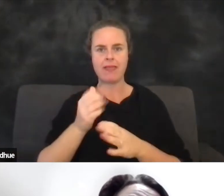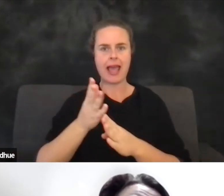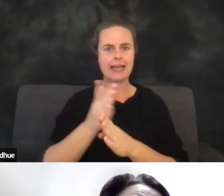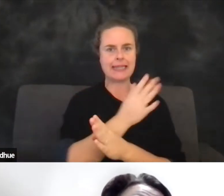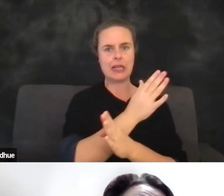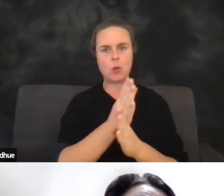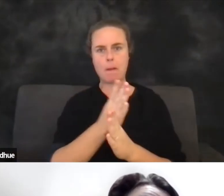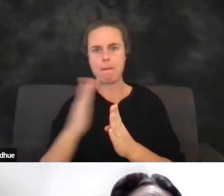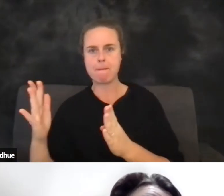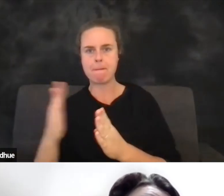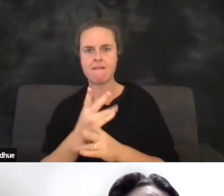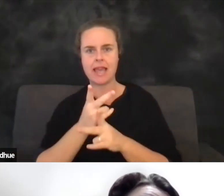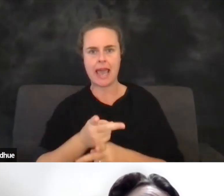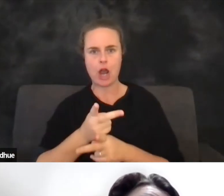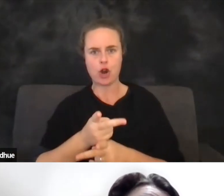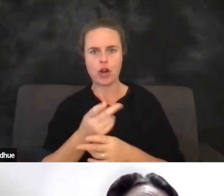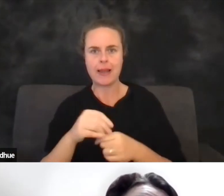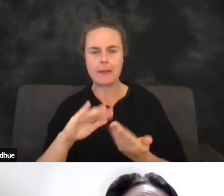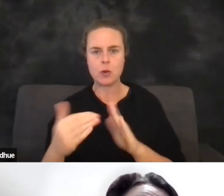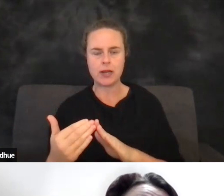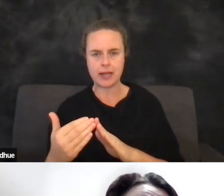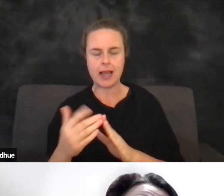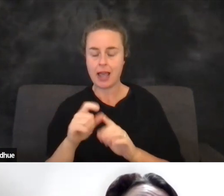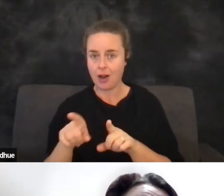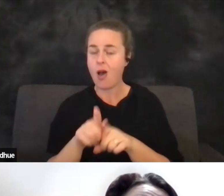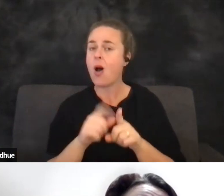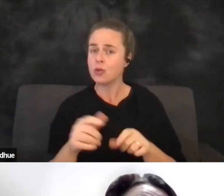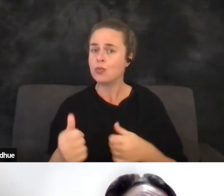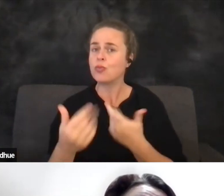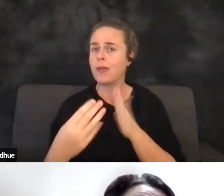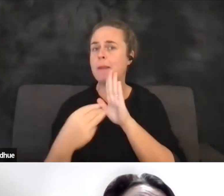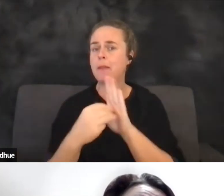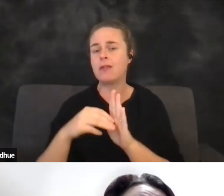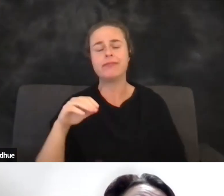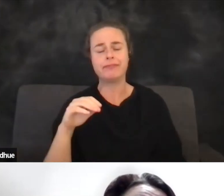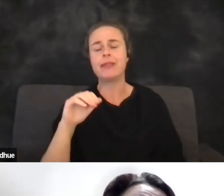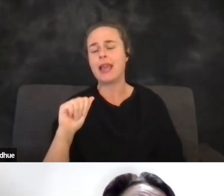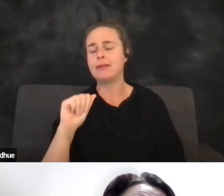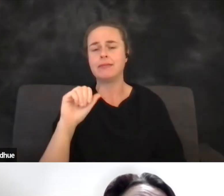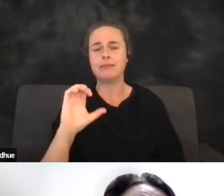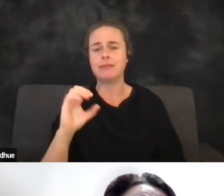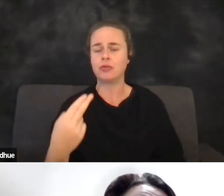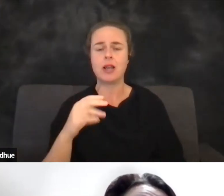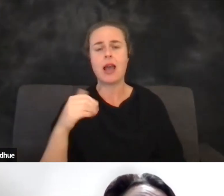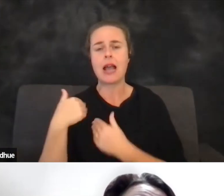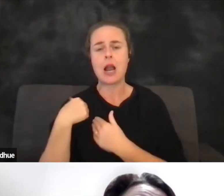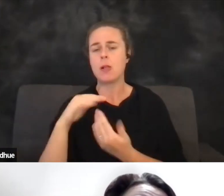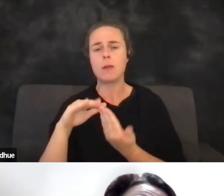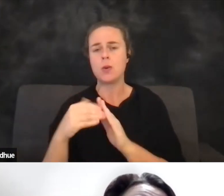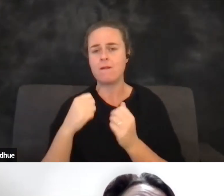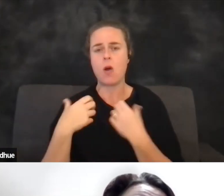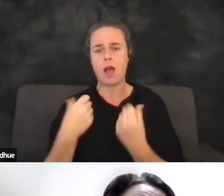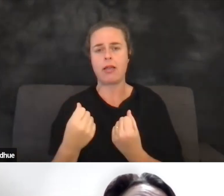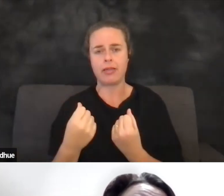also bring forward an example of an accountable community for health model framework that we're currently working on and that has had